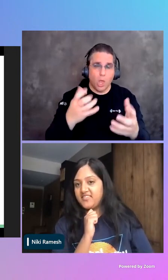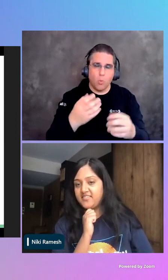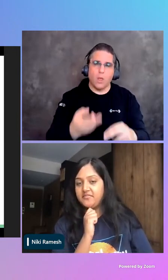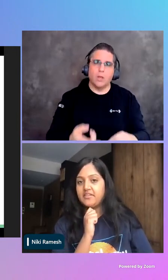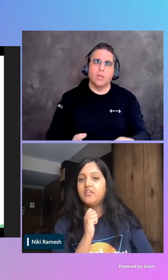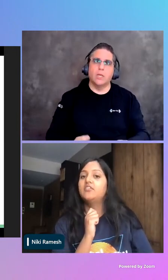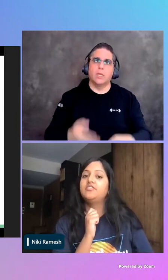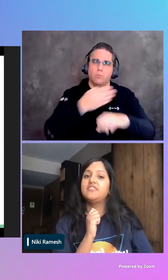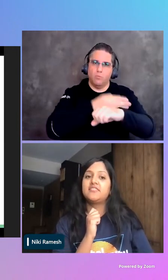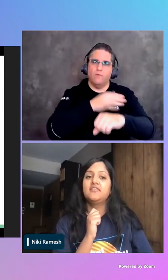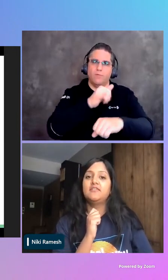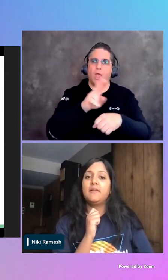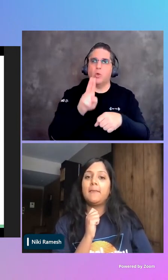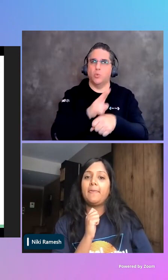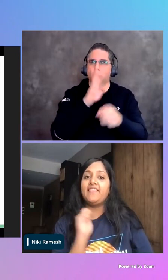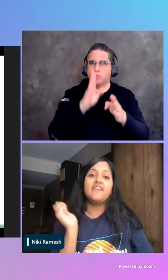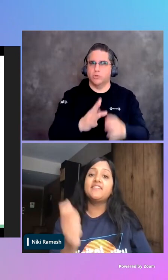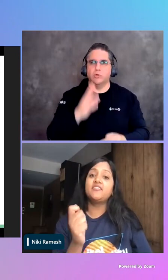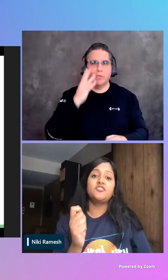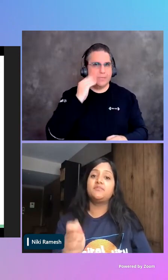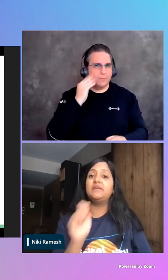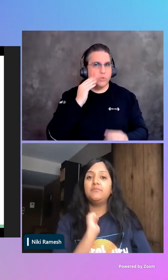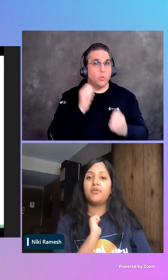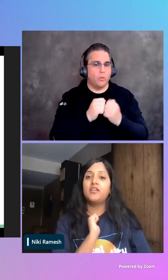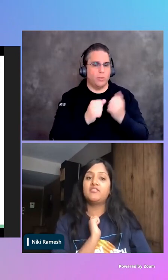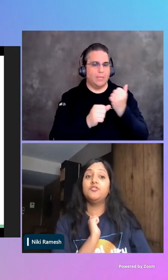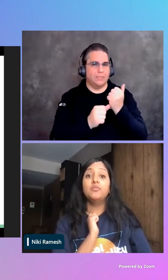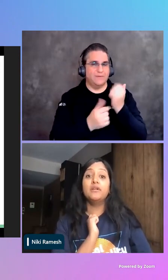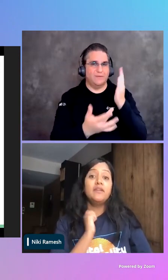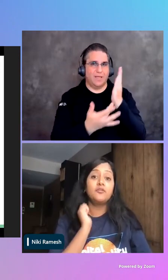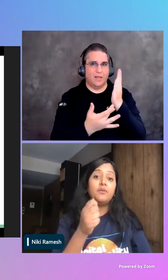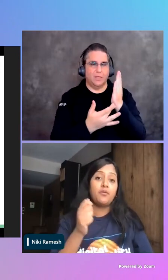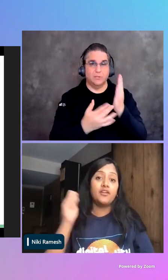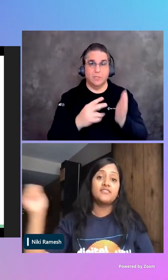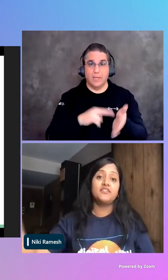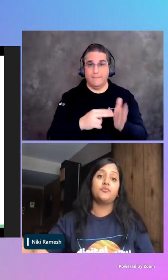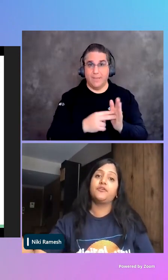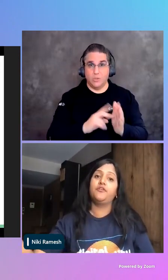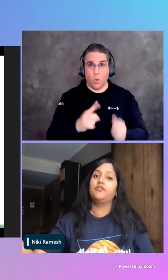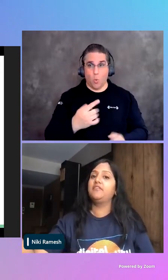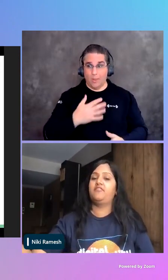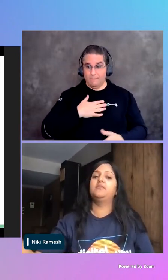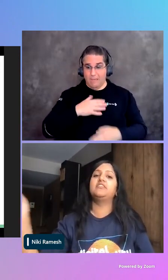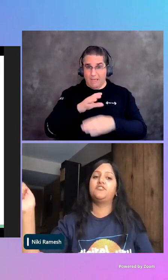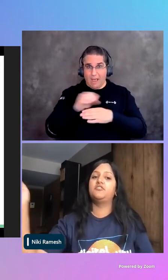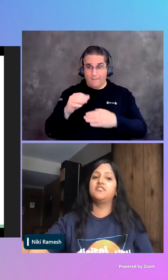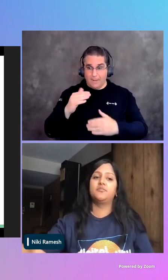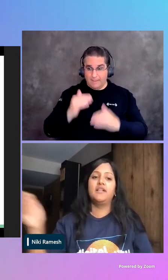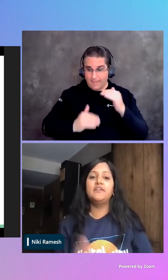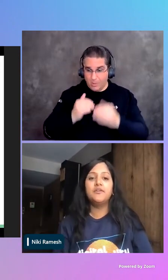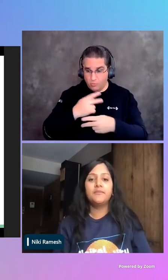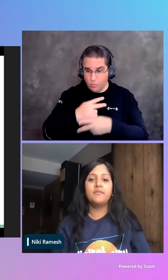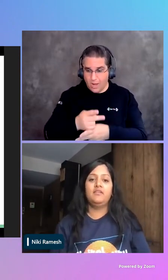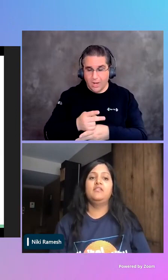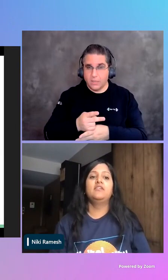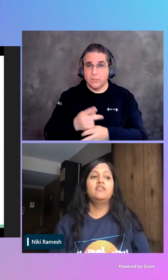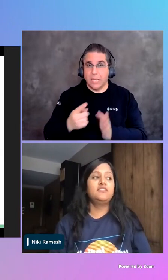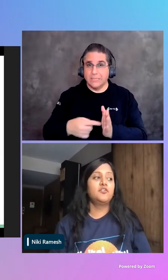usability with assistive technologies. And that doesn't just mean products you build, it could be products that you're procuring from an external